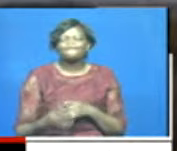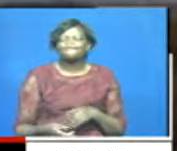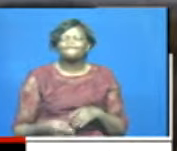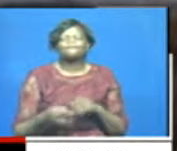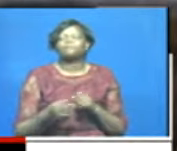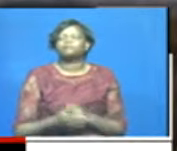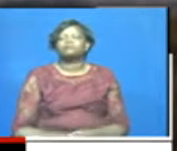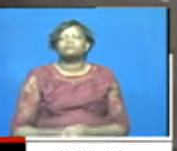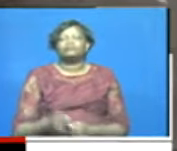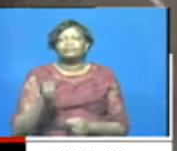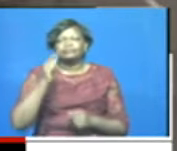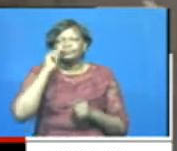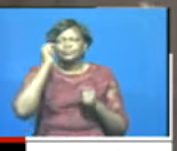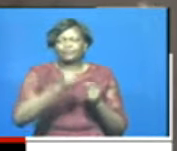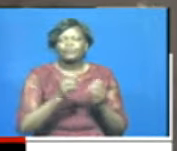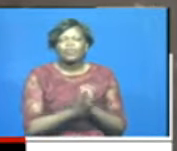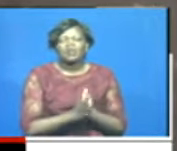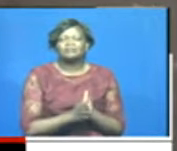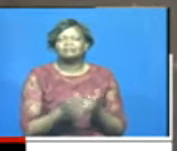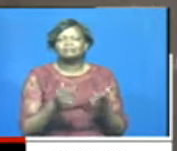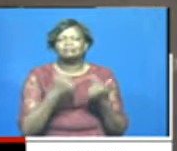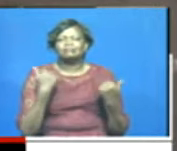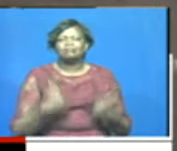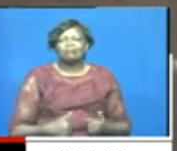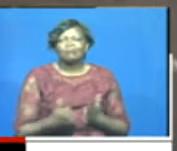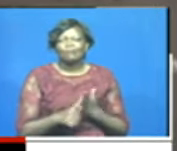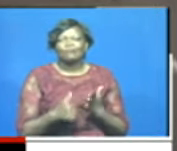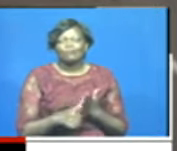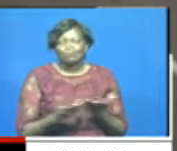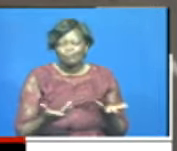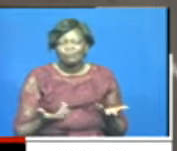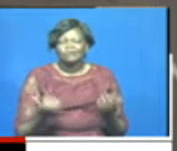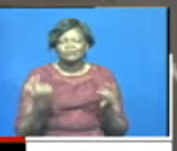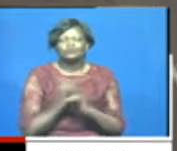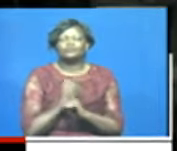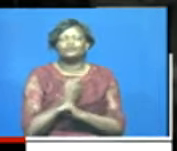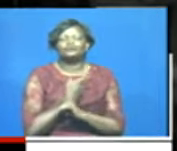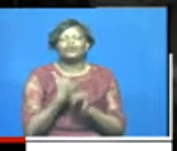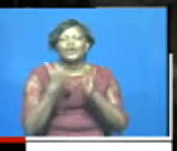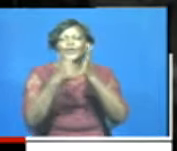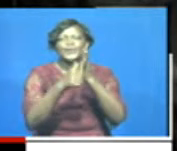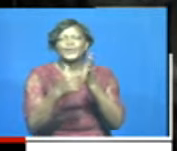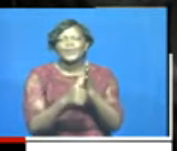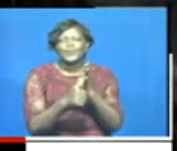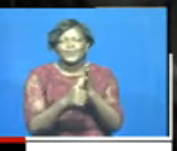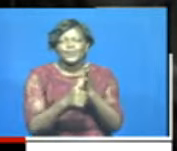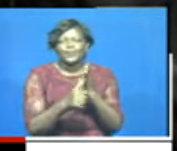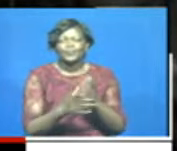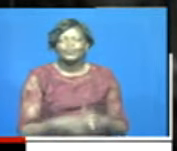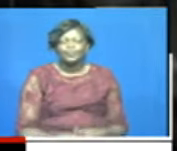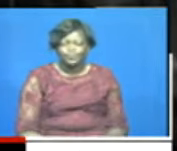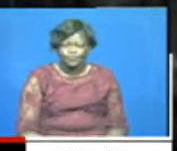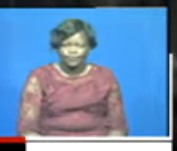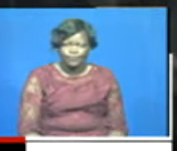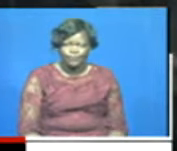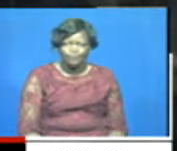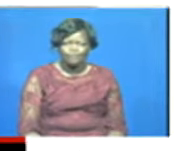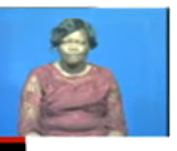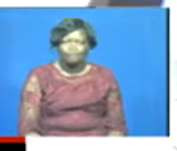and falling production by major oil producers. Regina Manyara reporting for Prime Edition.